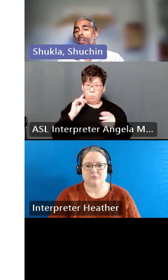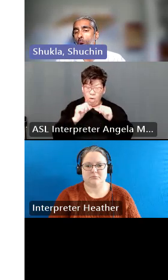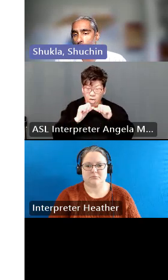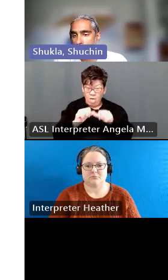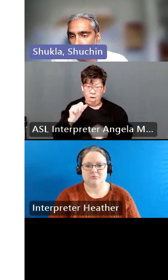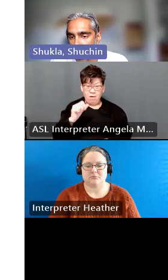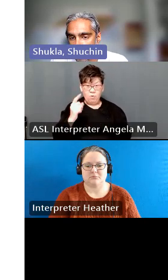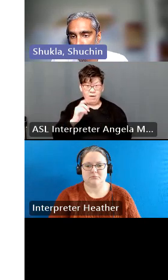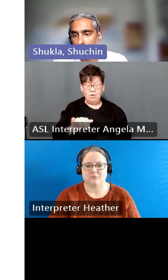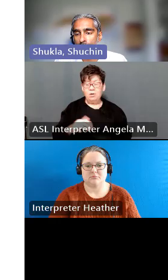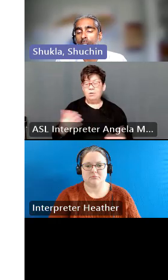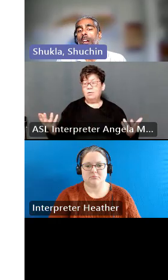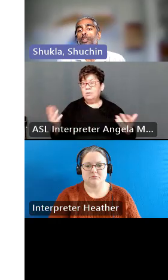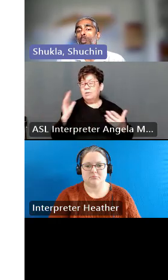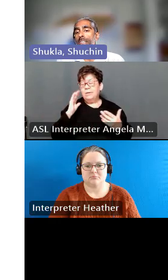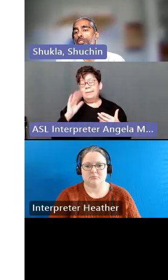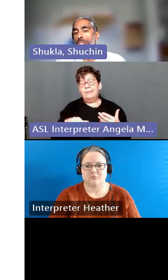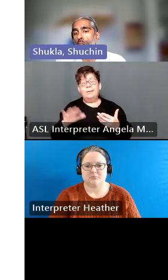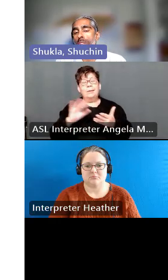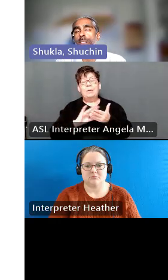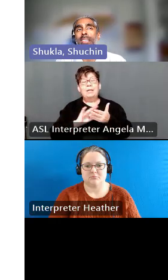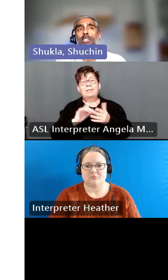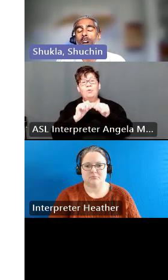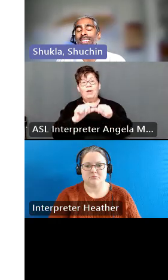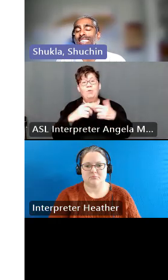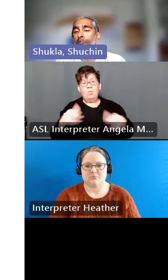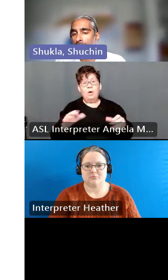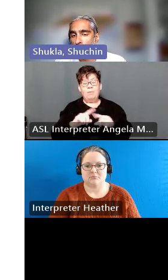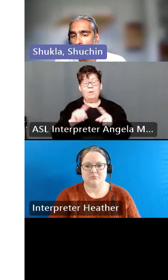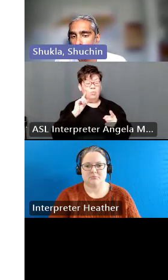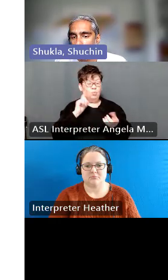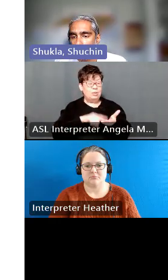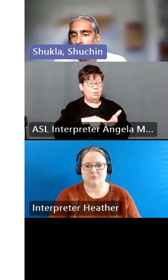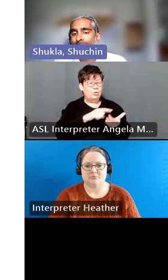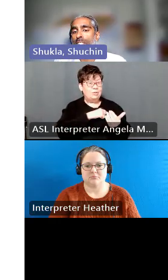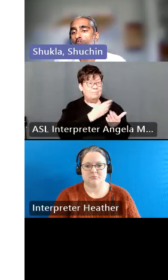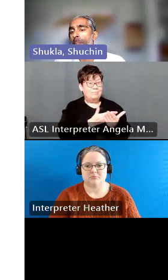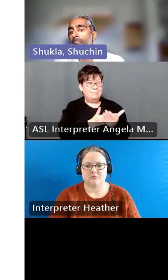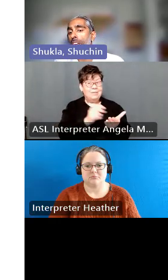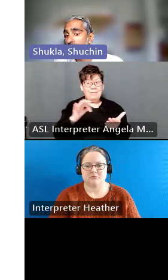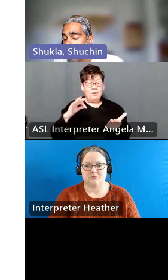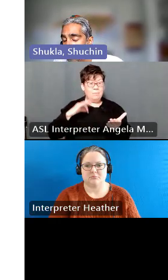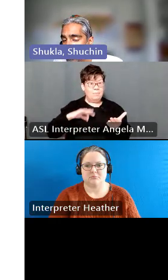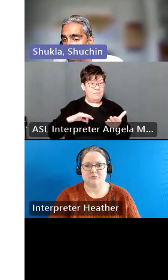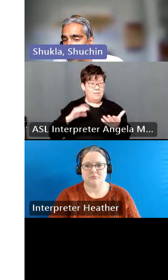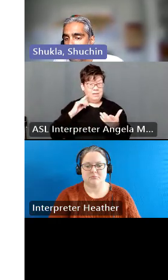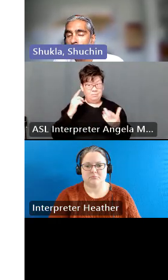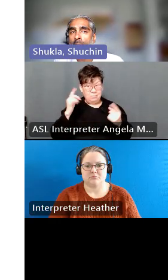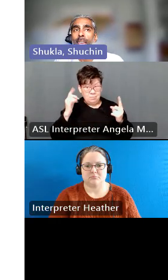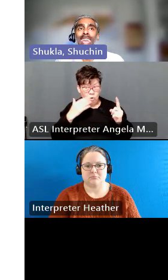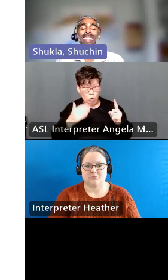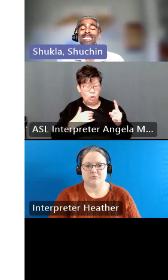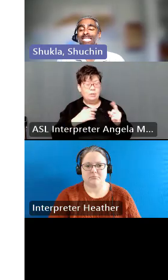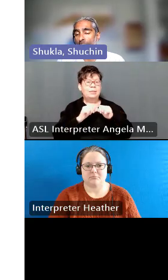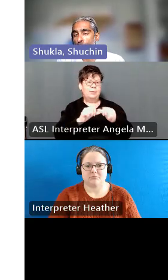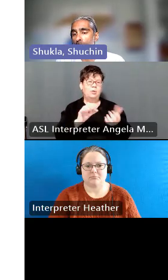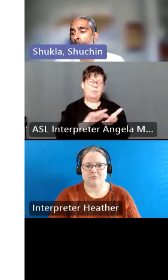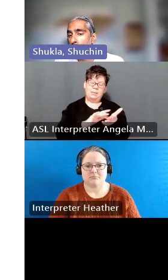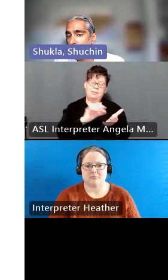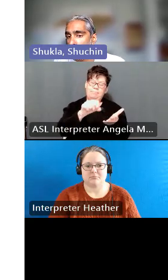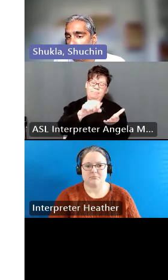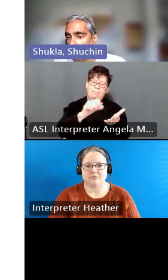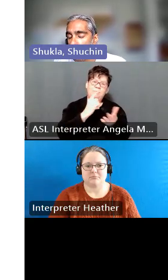medicine. Sure, no one wants to take medicine forever. The research shows as long as it's benefiting you, it's recommended you continue this medicine. It